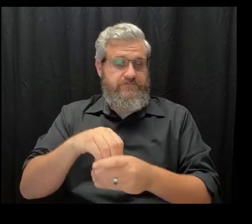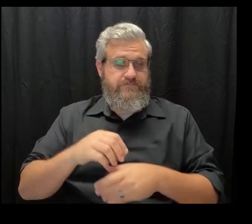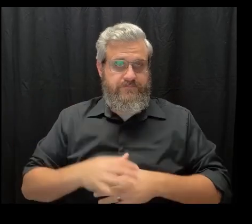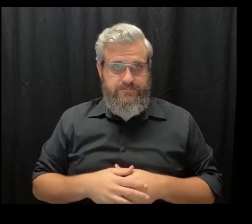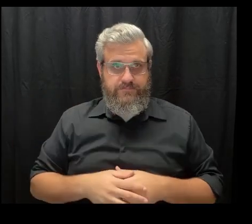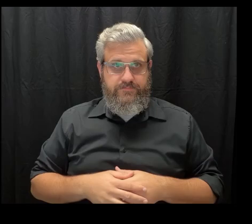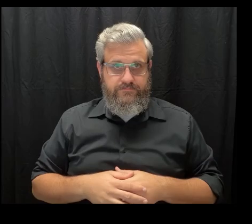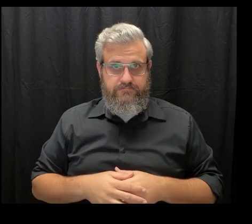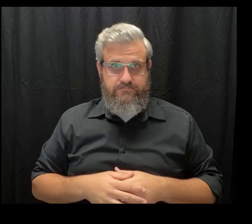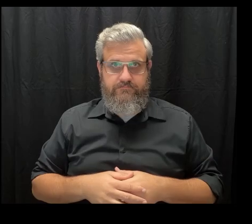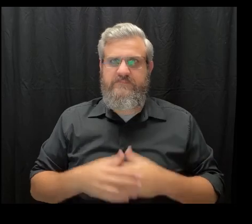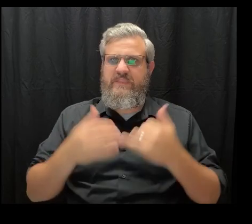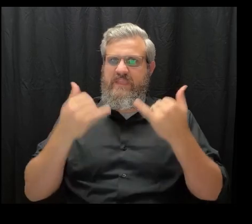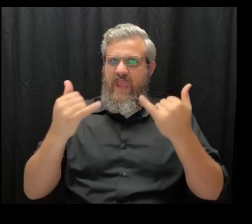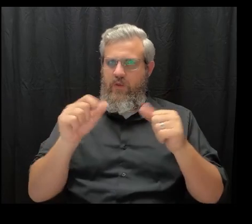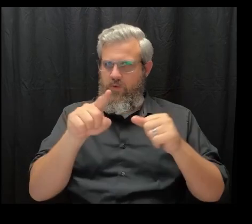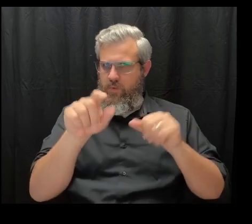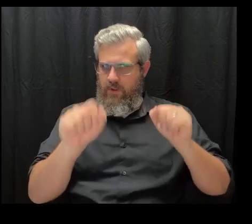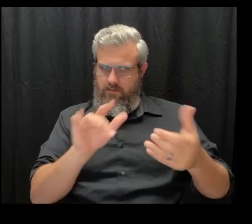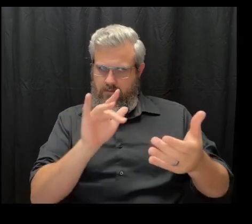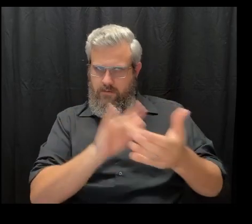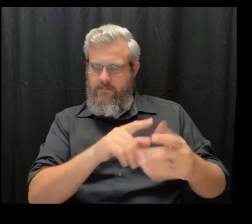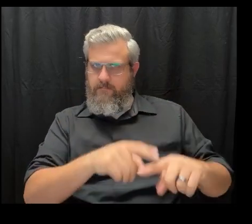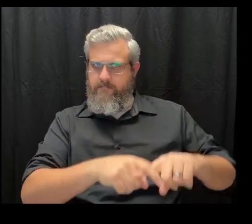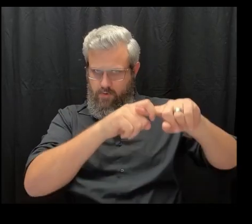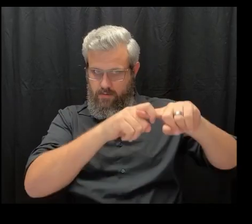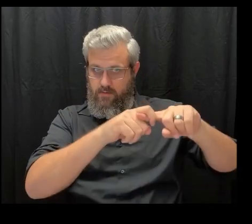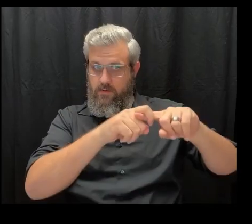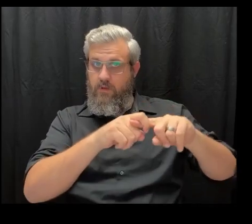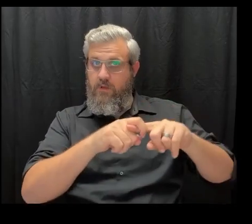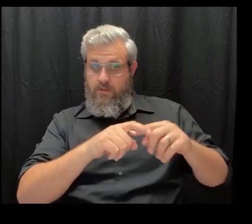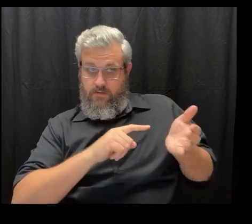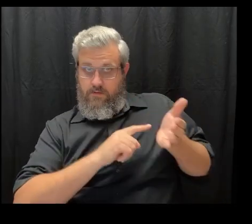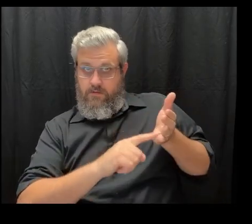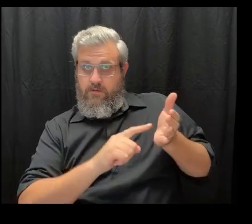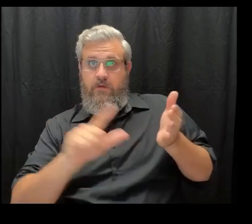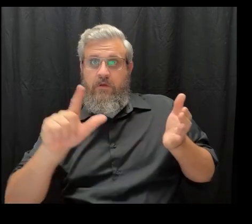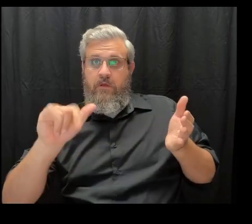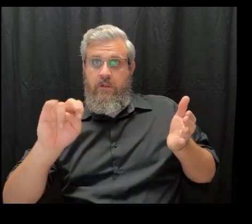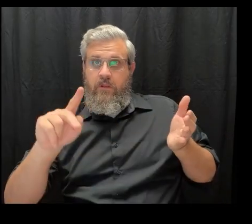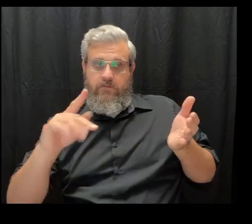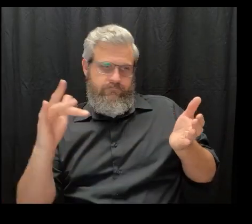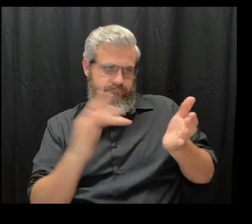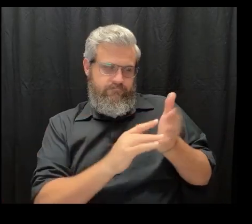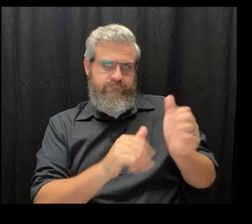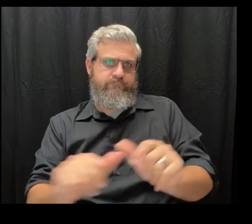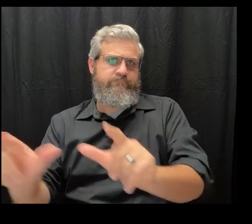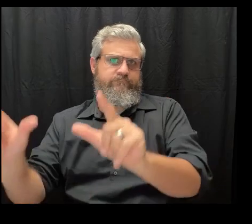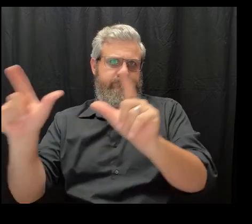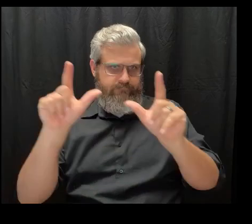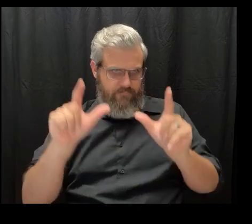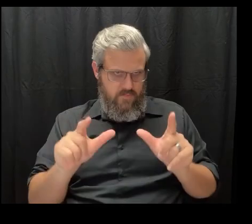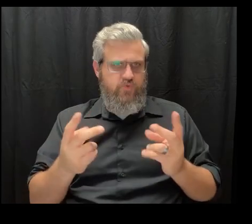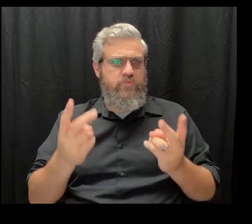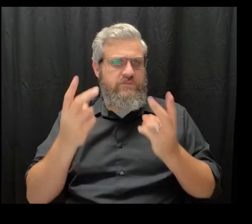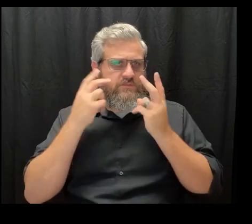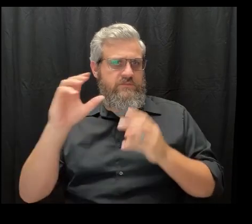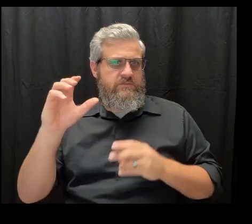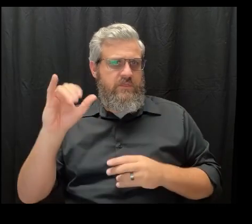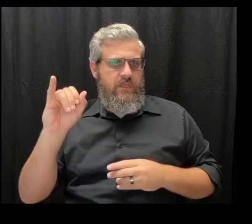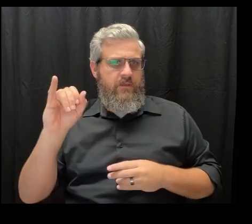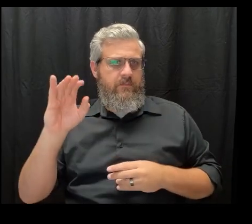Take this time to pause this video and click on the link at the bottom of your screen to access the Cybers Video Exploration activity.